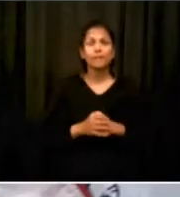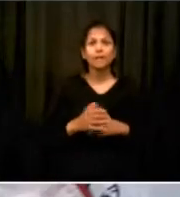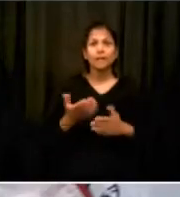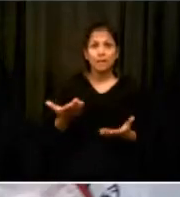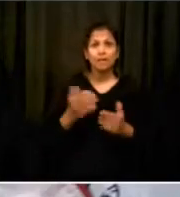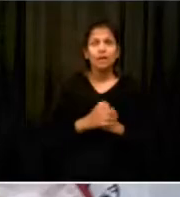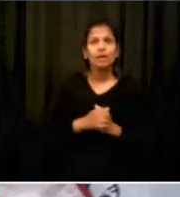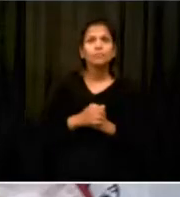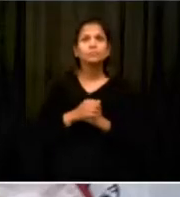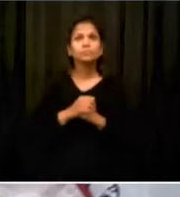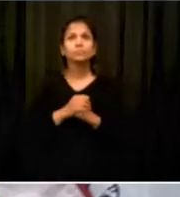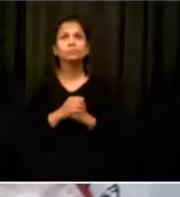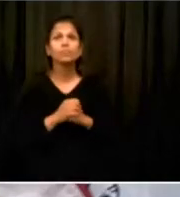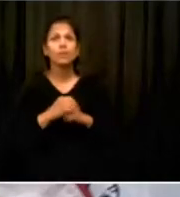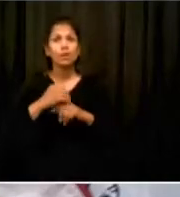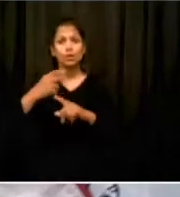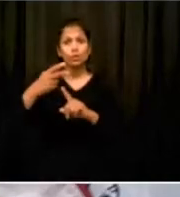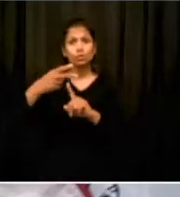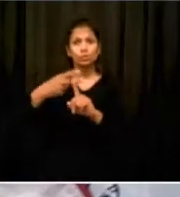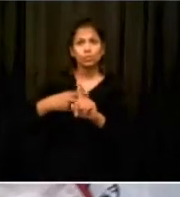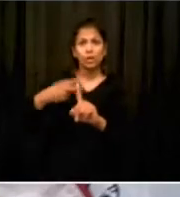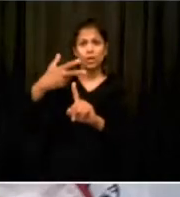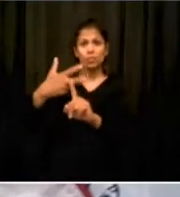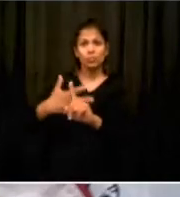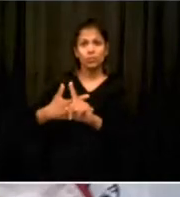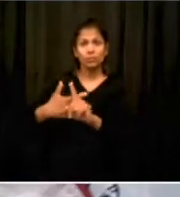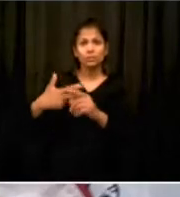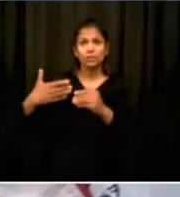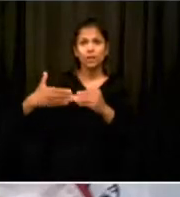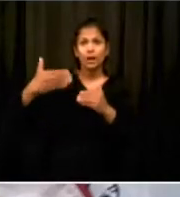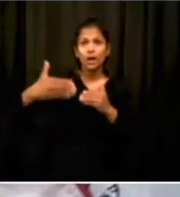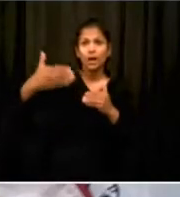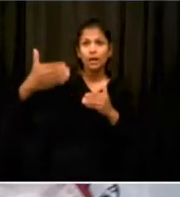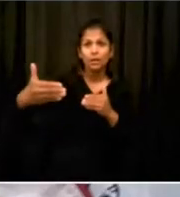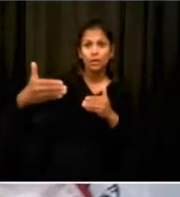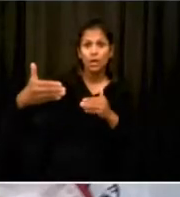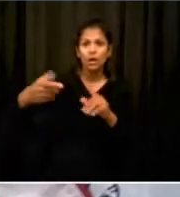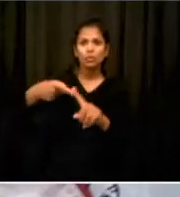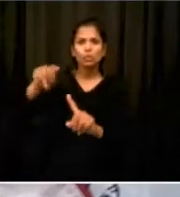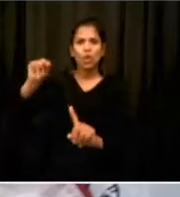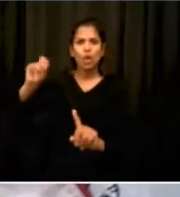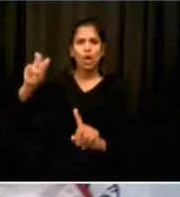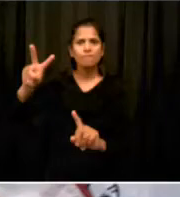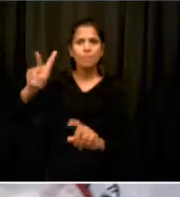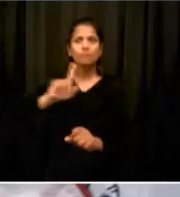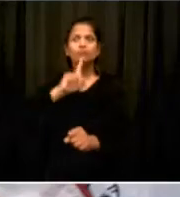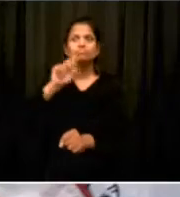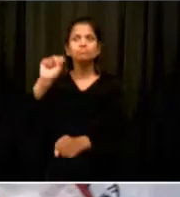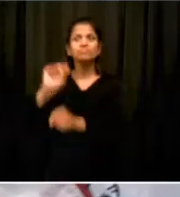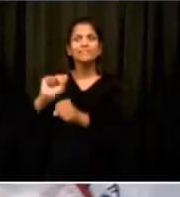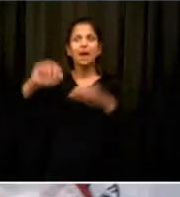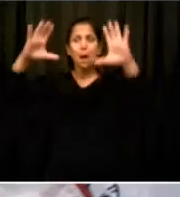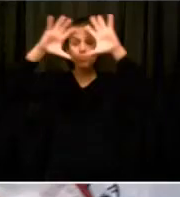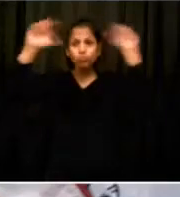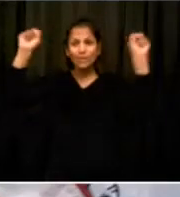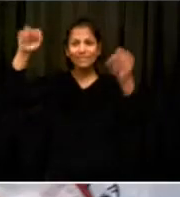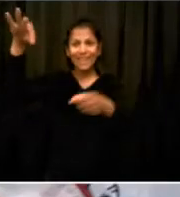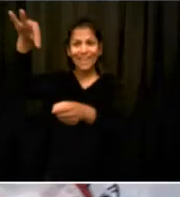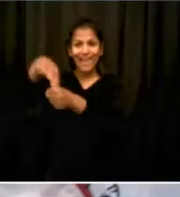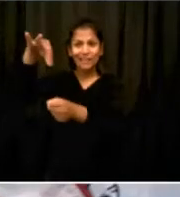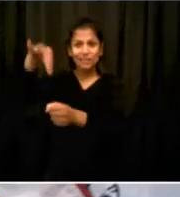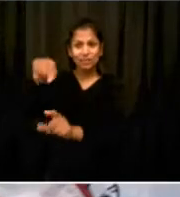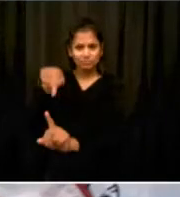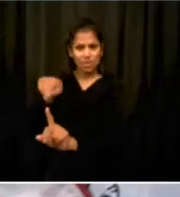The first one, October 31st, is the day that we have a deadline for filling out the census,